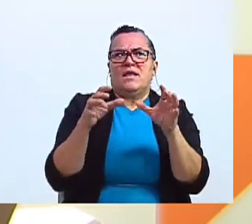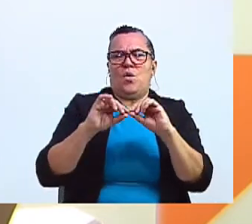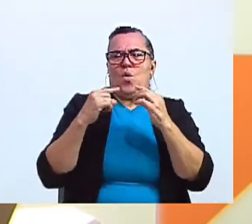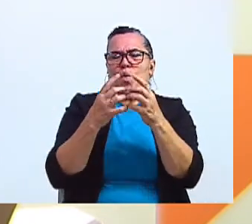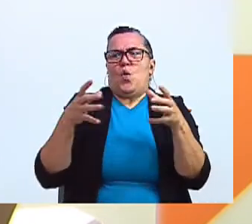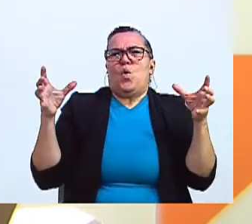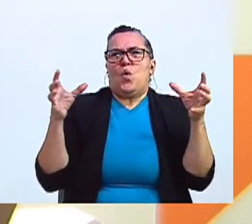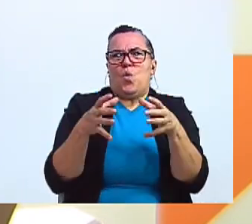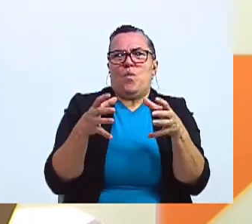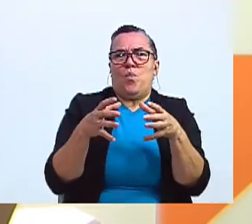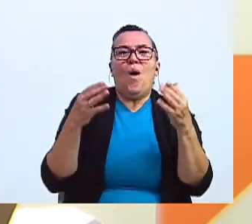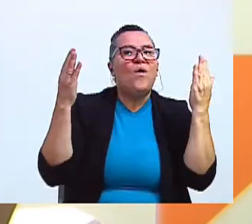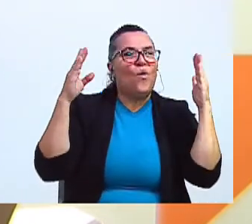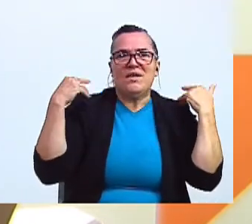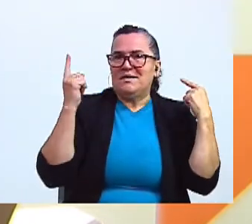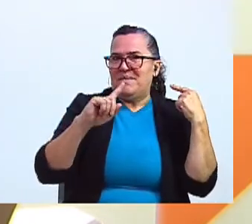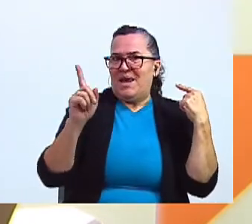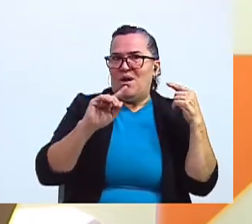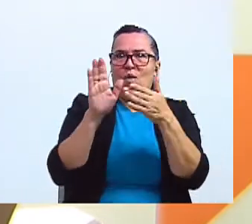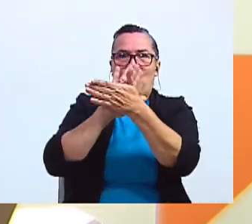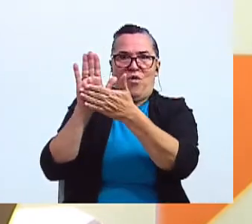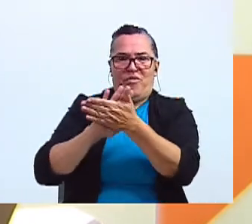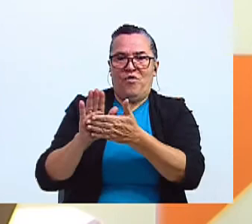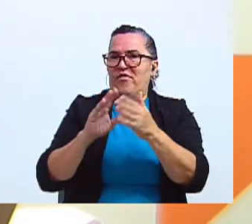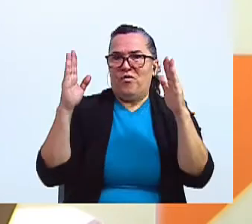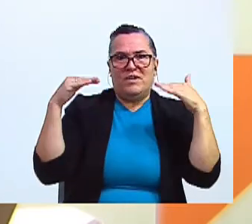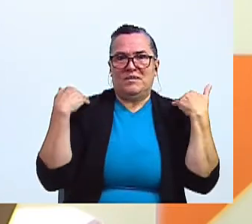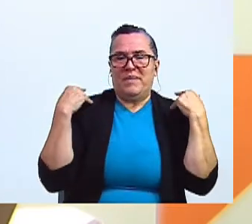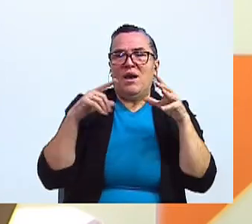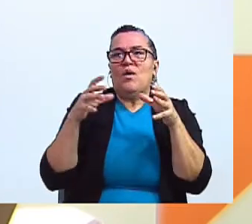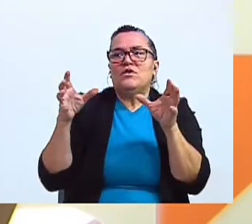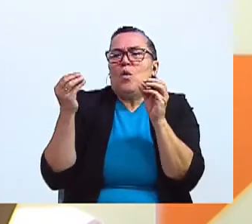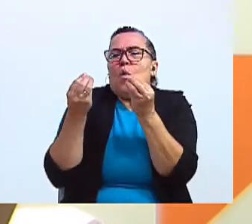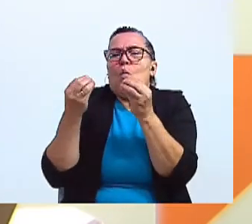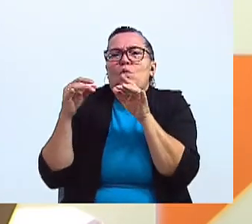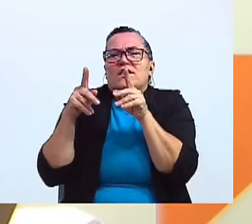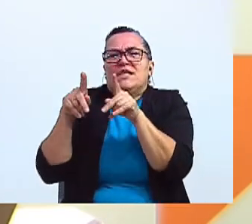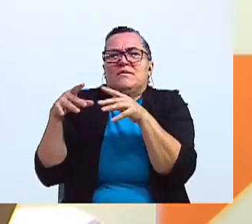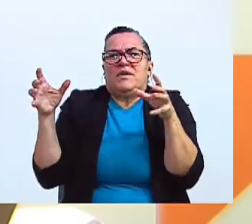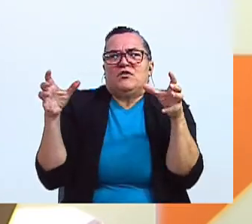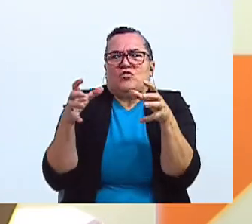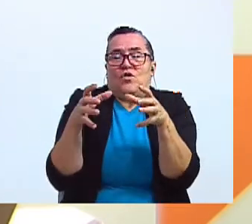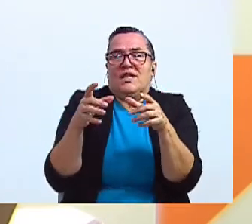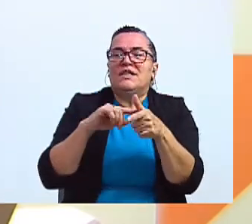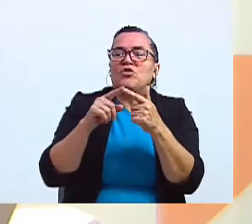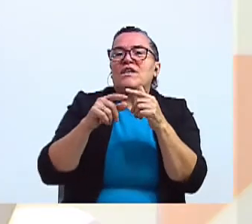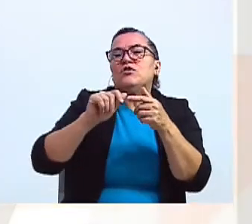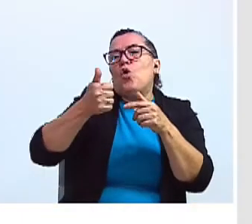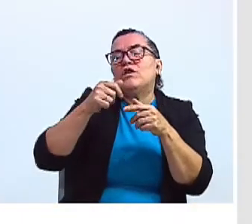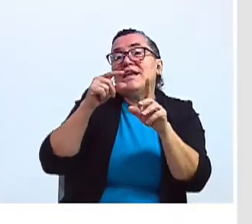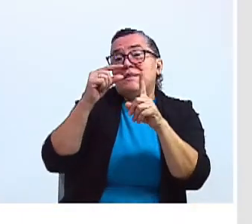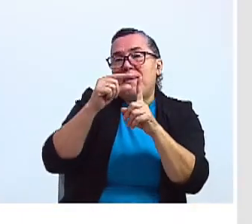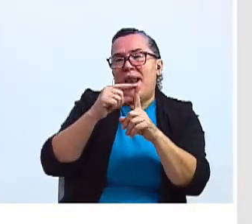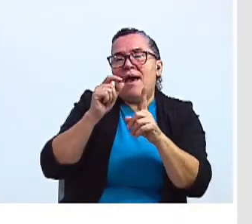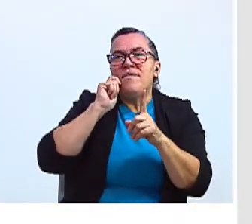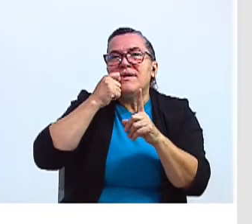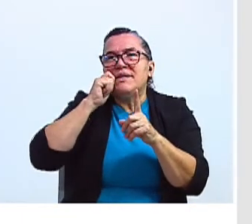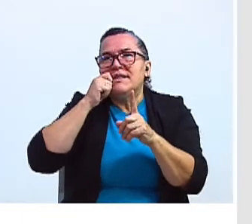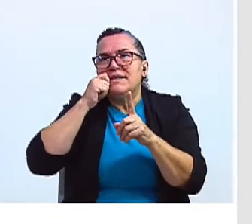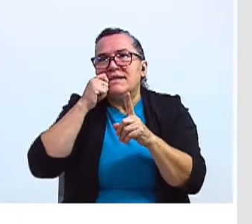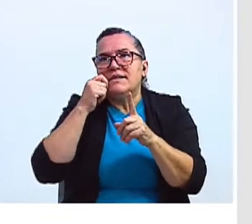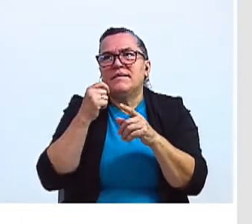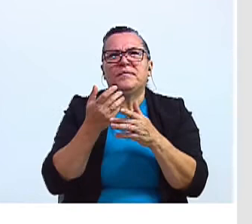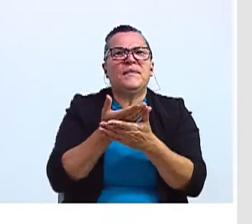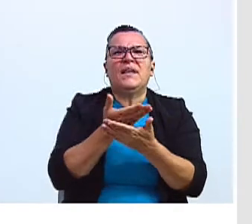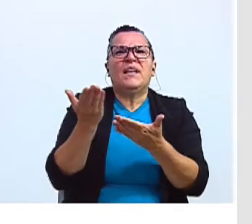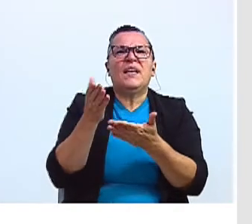let's continue with some examples for the other keywords. Okay, so there you have. What